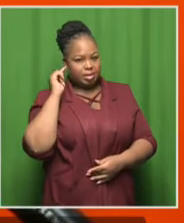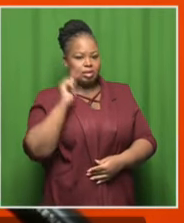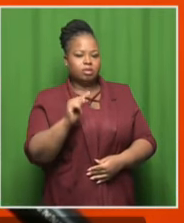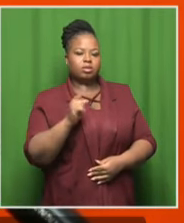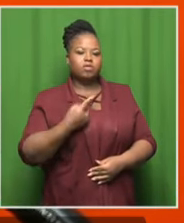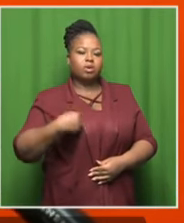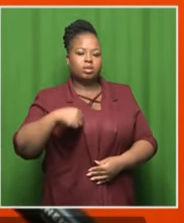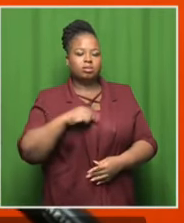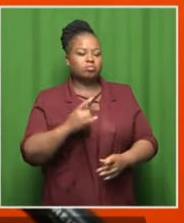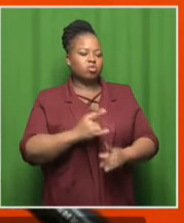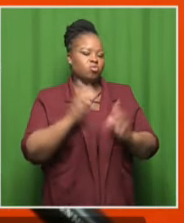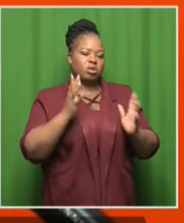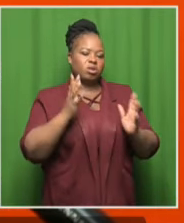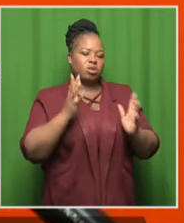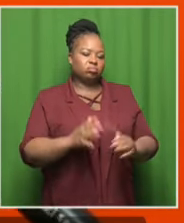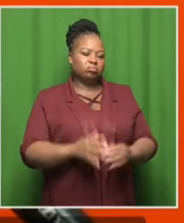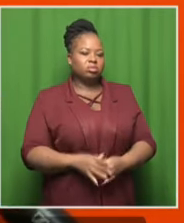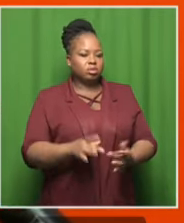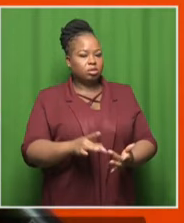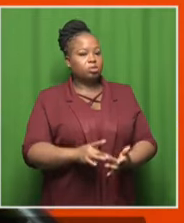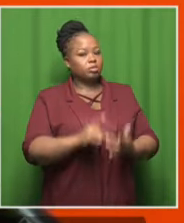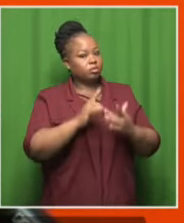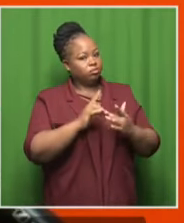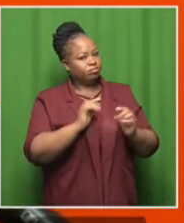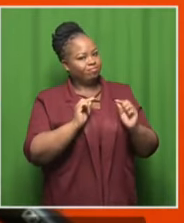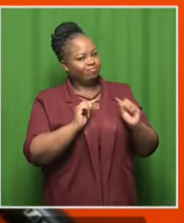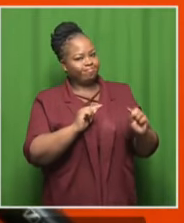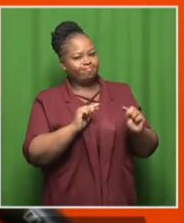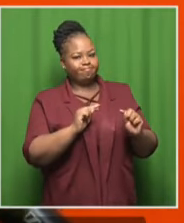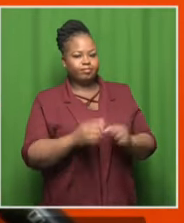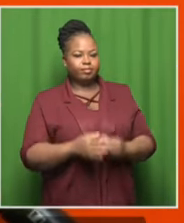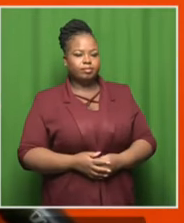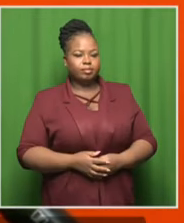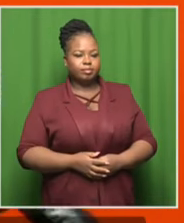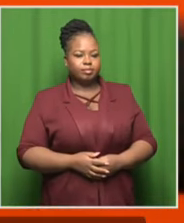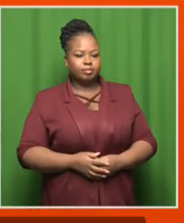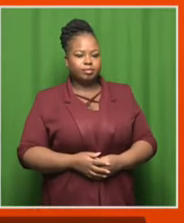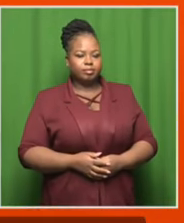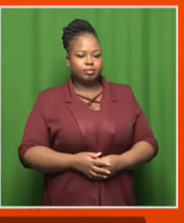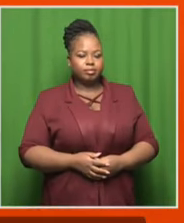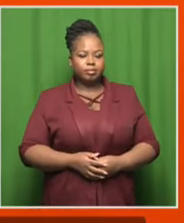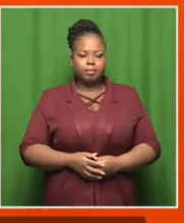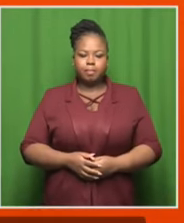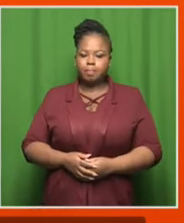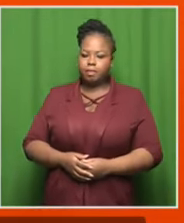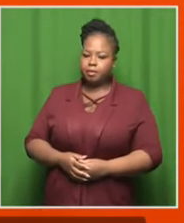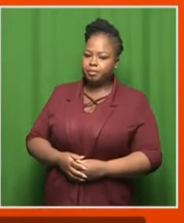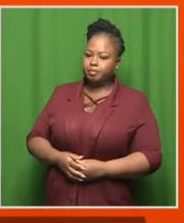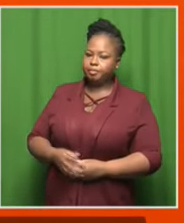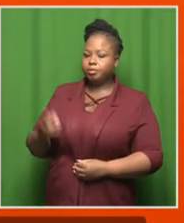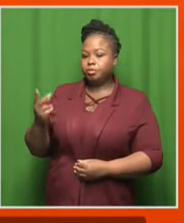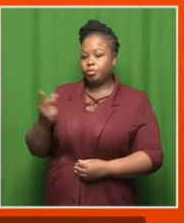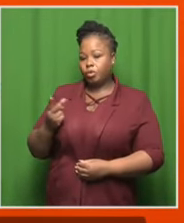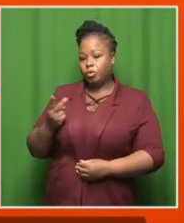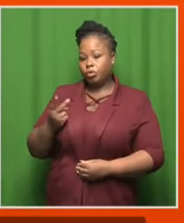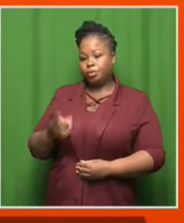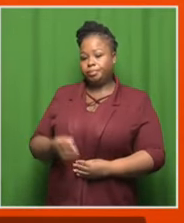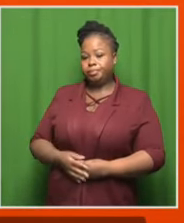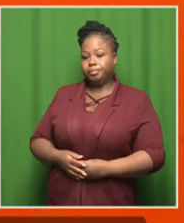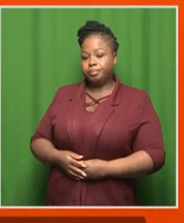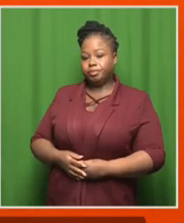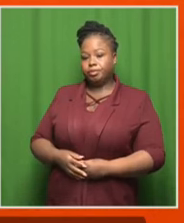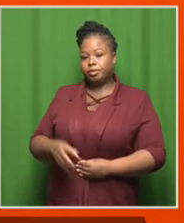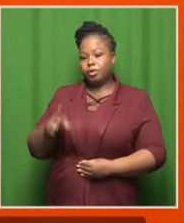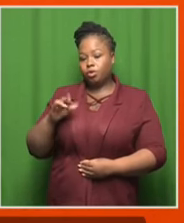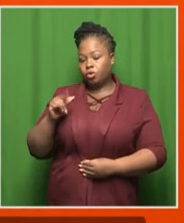us, he's a winner. And the nomination, I think that was out of this world. And then just lastly, quickly,